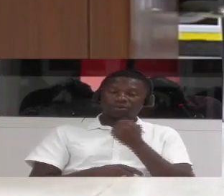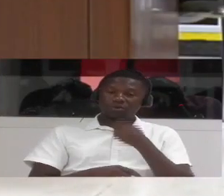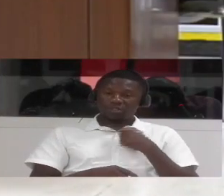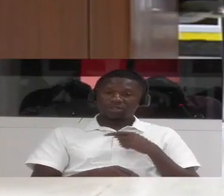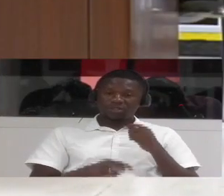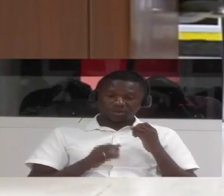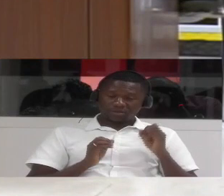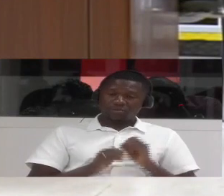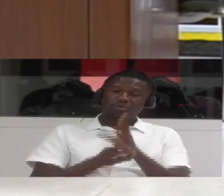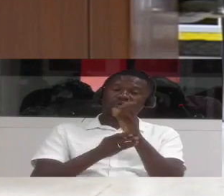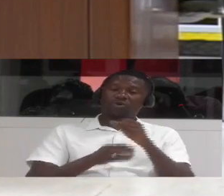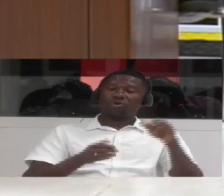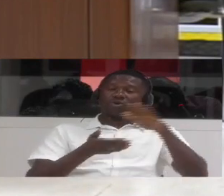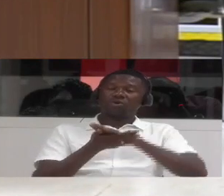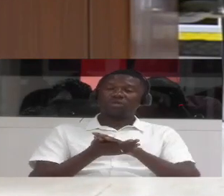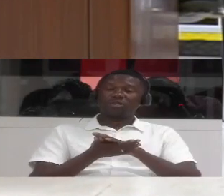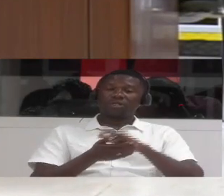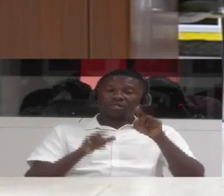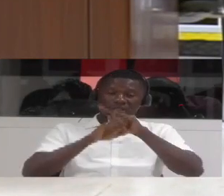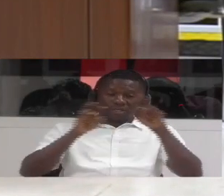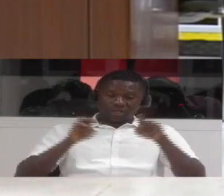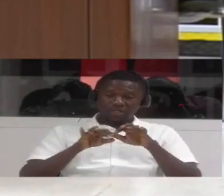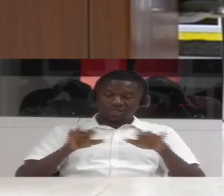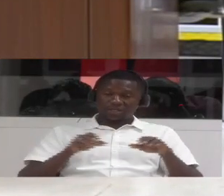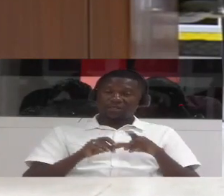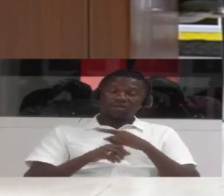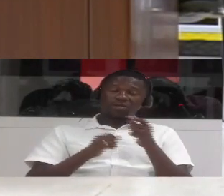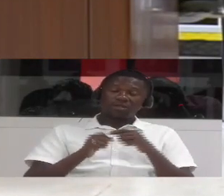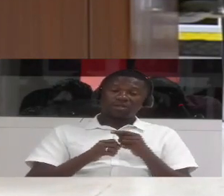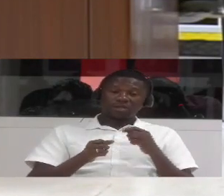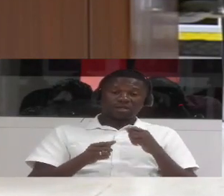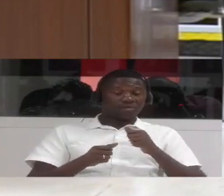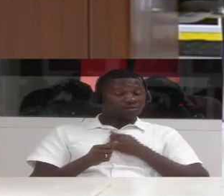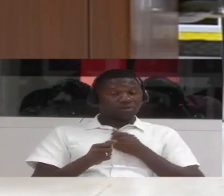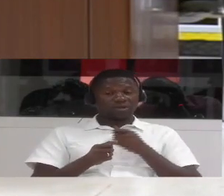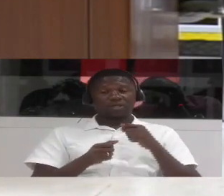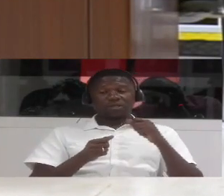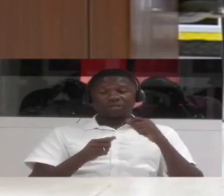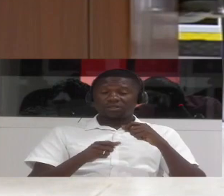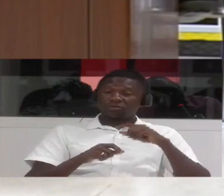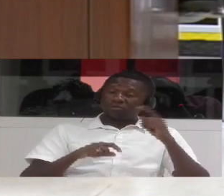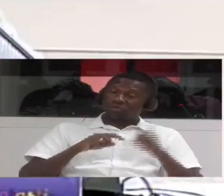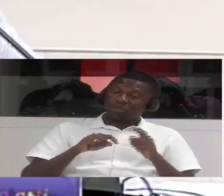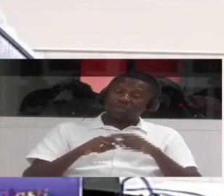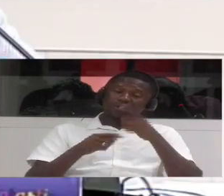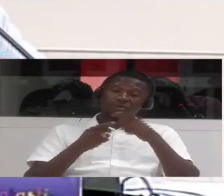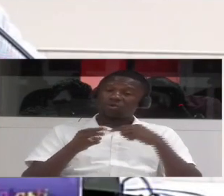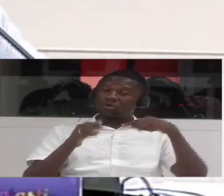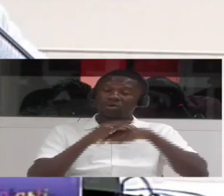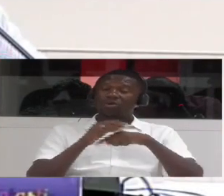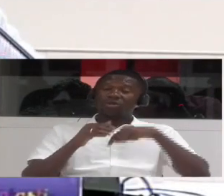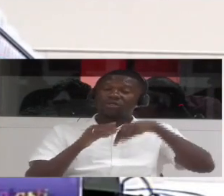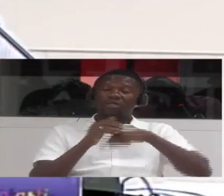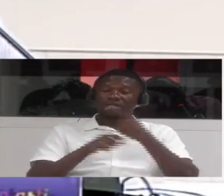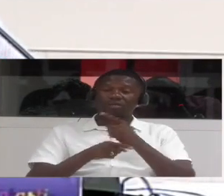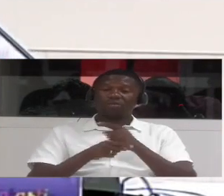the internet, it affected not only those in Gambia, but also those who were not out. In fact, it was mainly targeted at